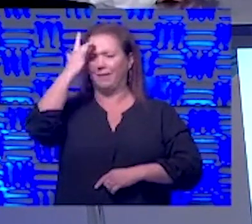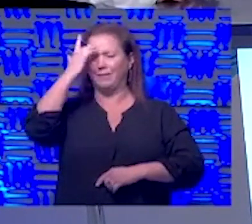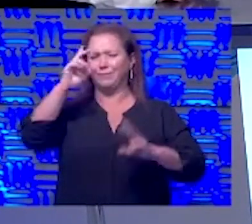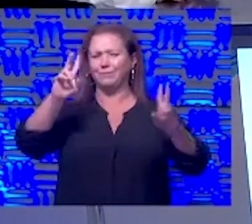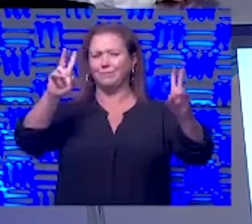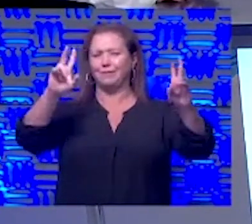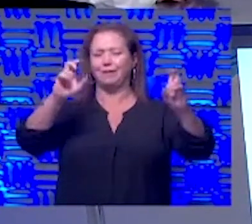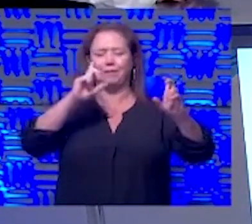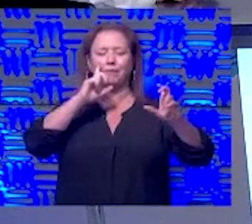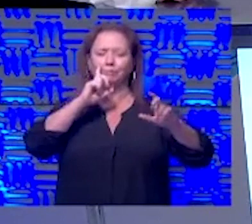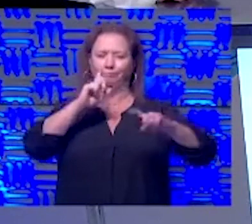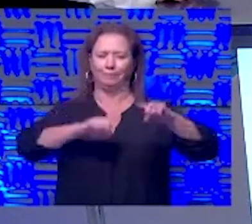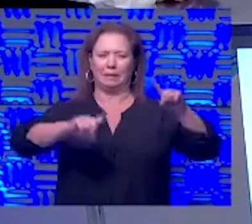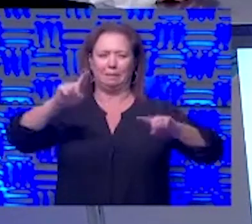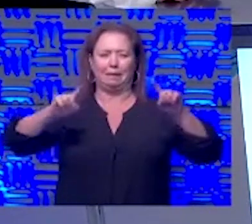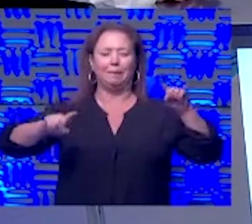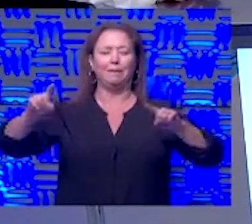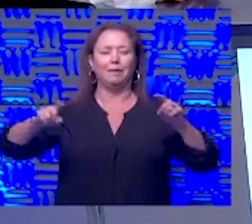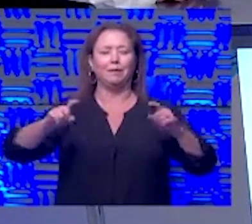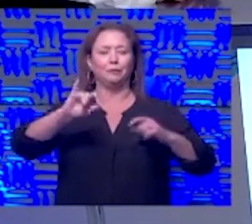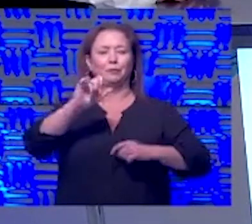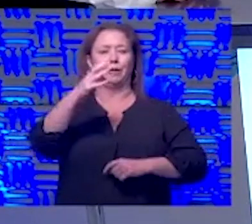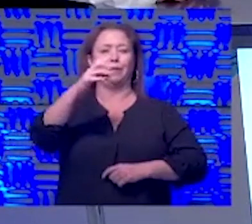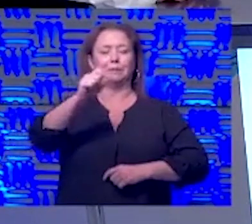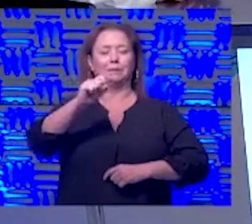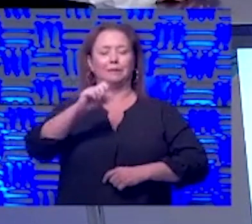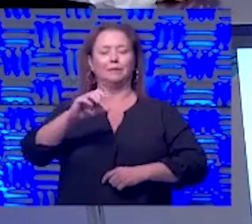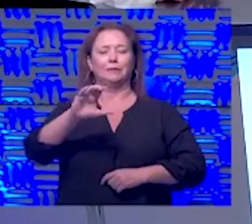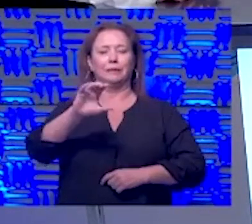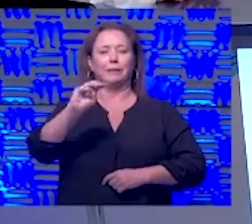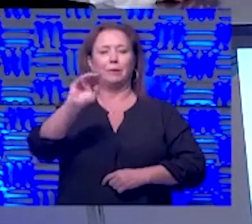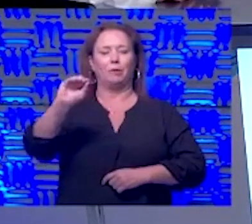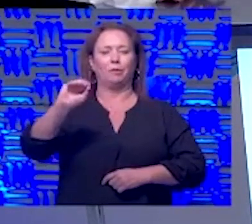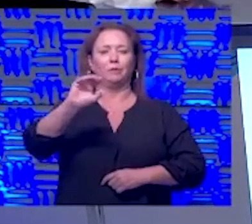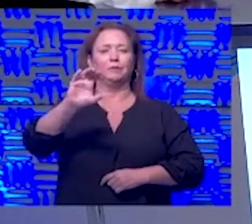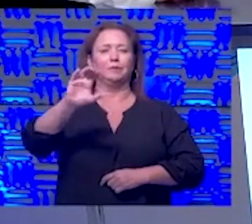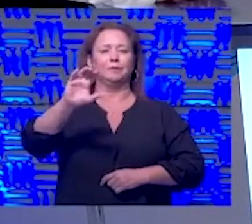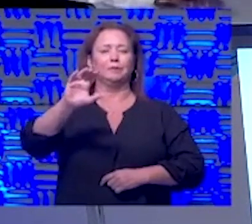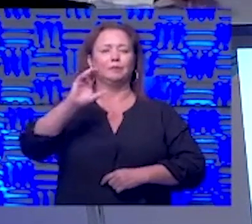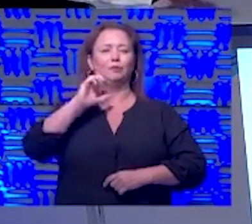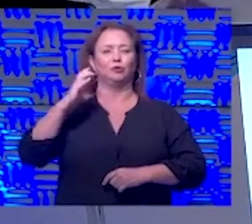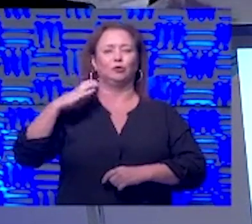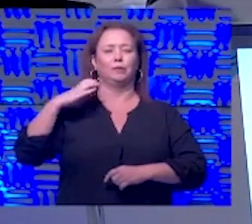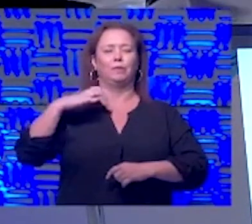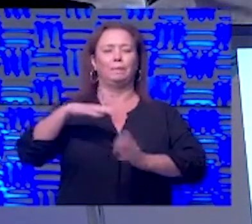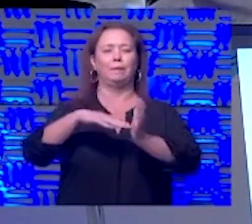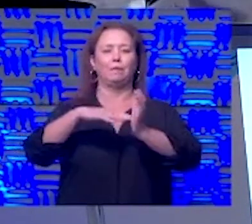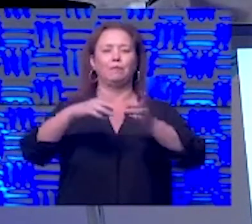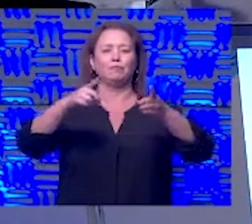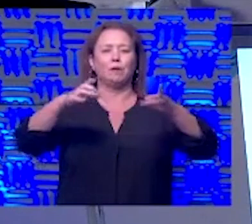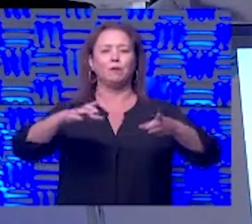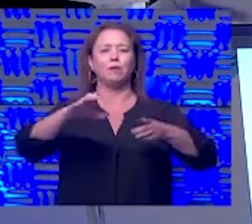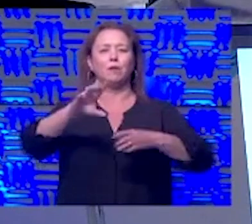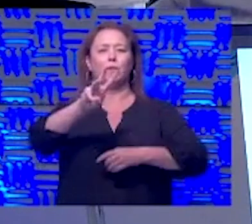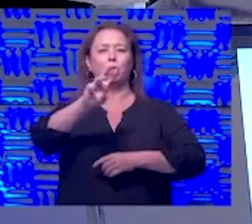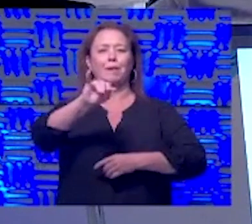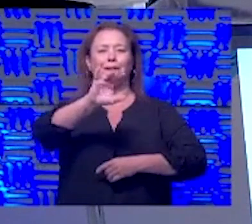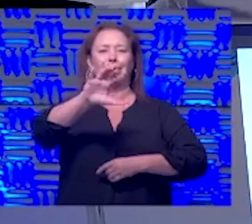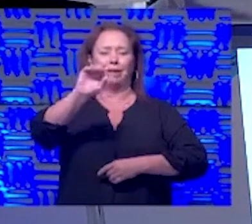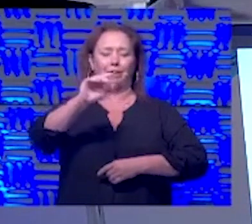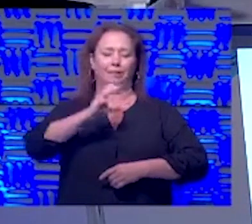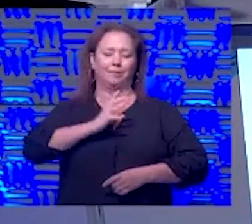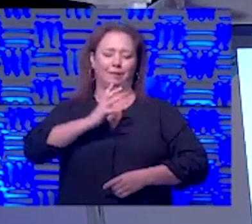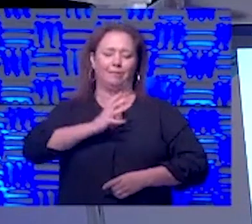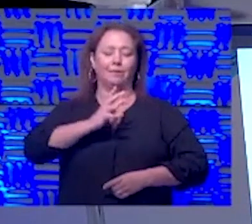honestly. He kind of does a lot of stuff, but I know that he is the Chief Medical Officer or Medical Director for the Wyandotte County Health Department. He's got a fancier title than that, but